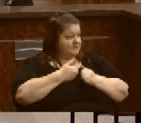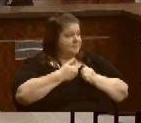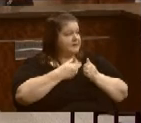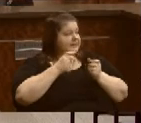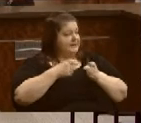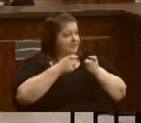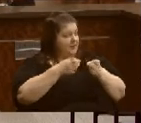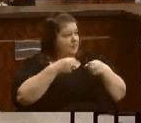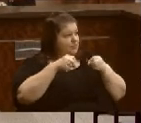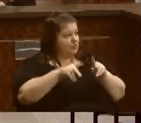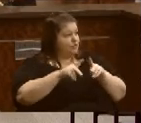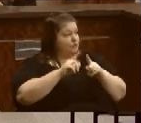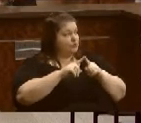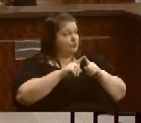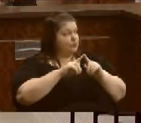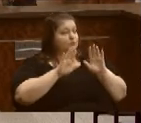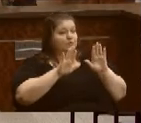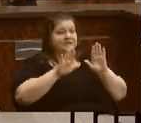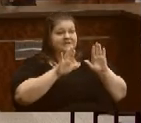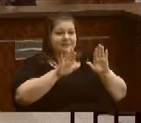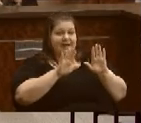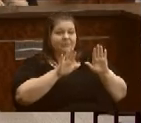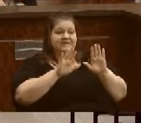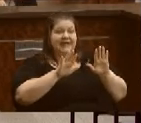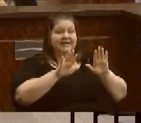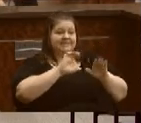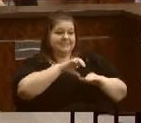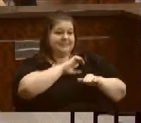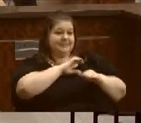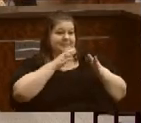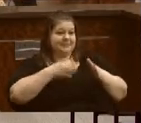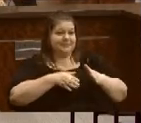present an outstanding citizens award.